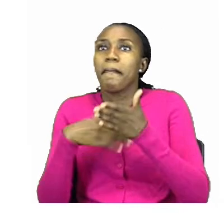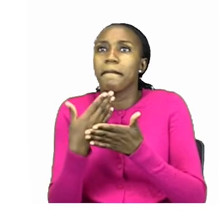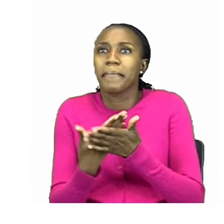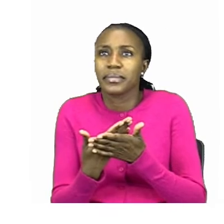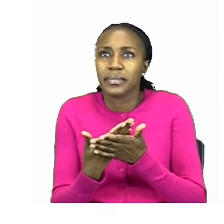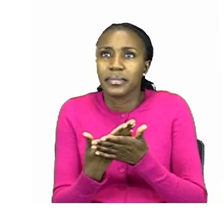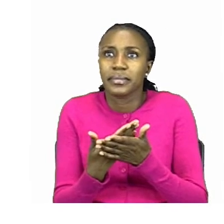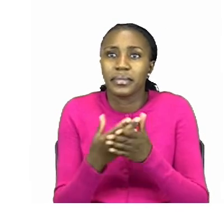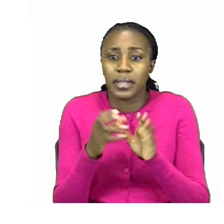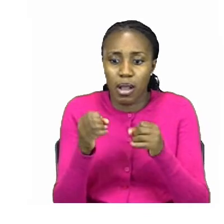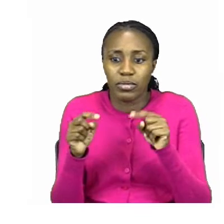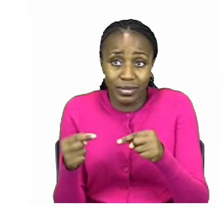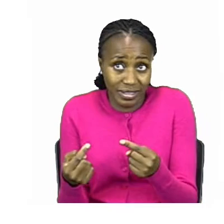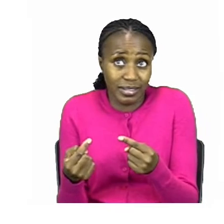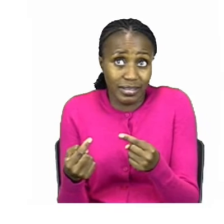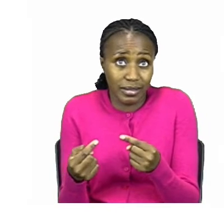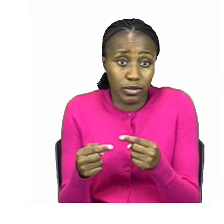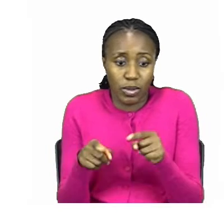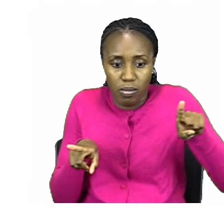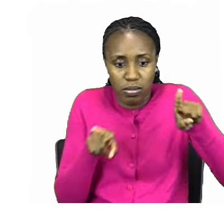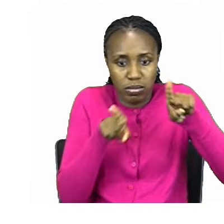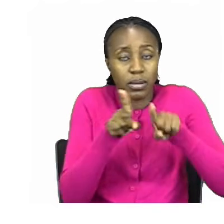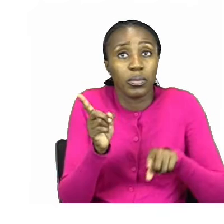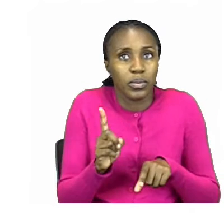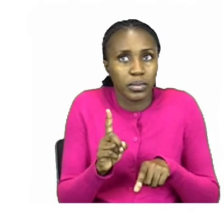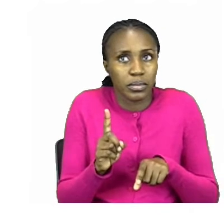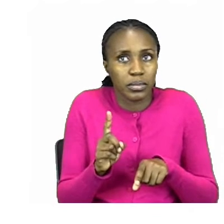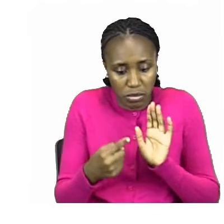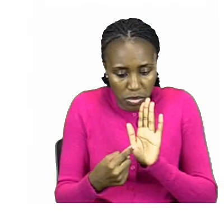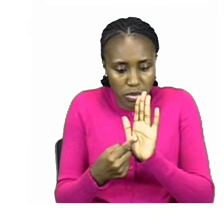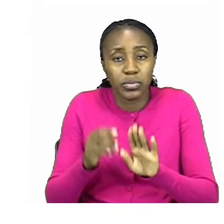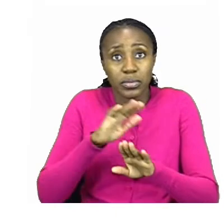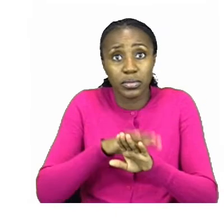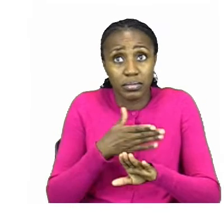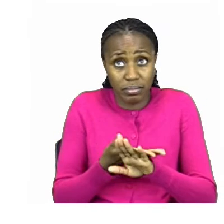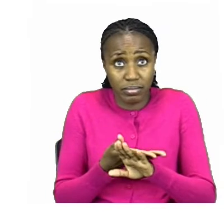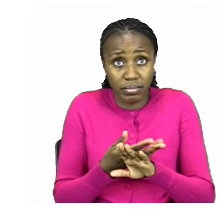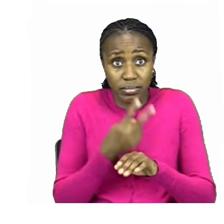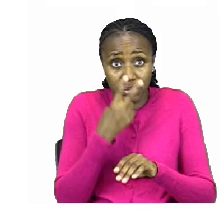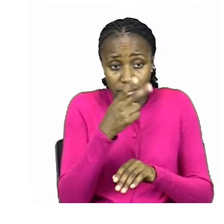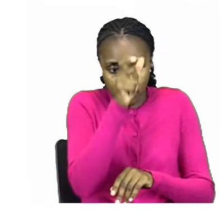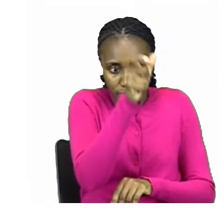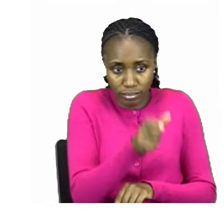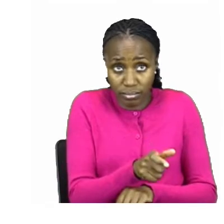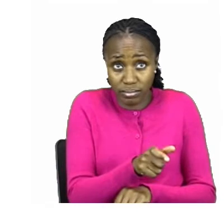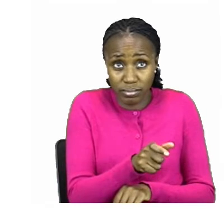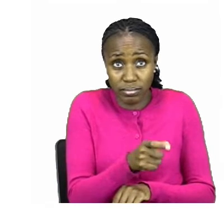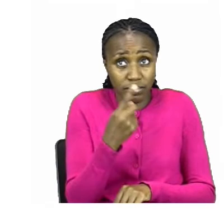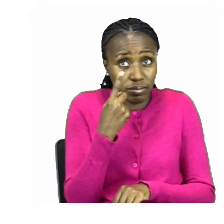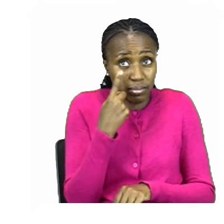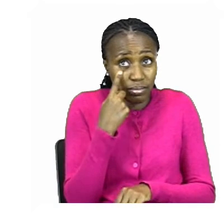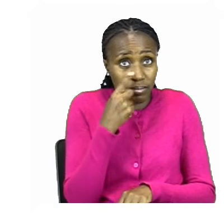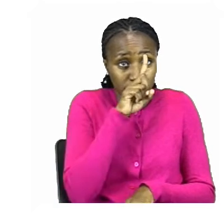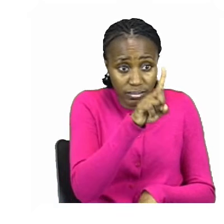correct picture cards. I want you to have a look at all your number cards. Can you see there you have